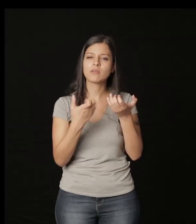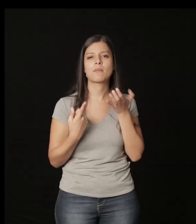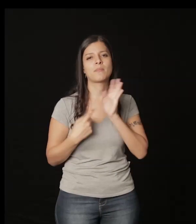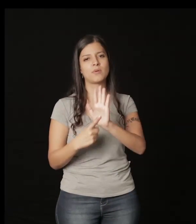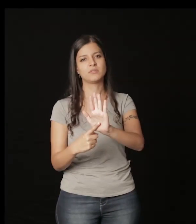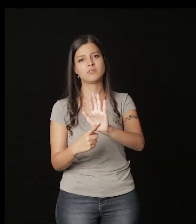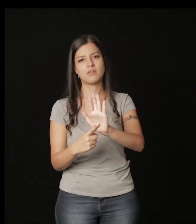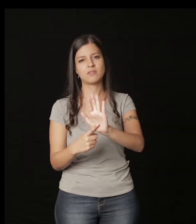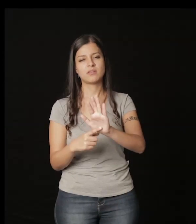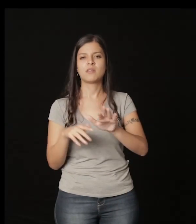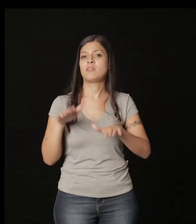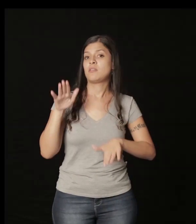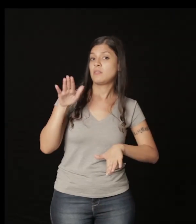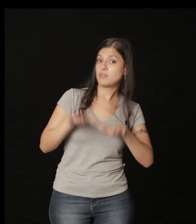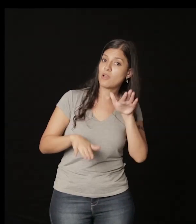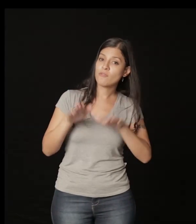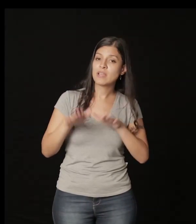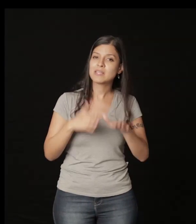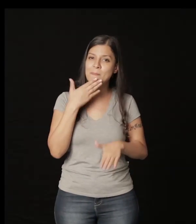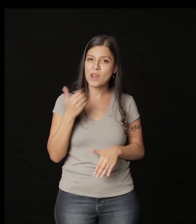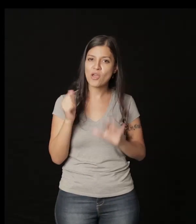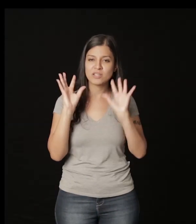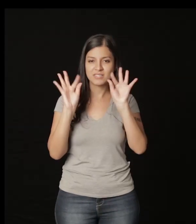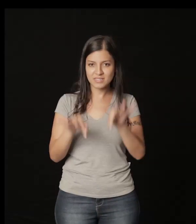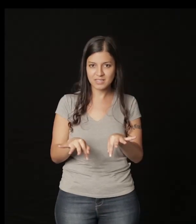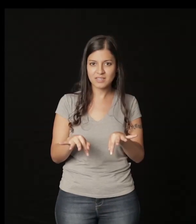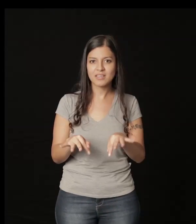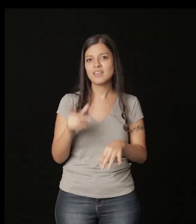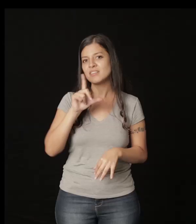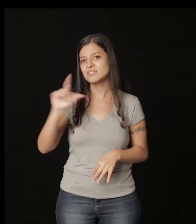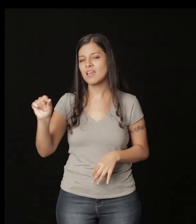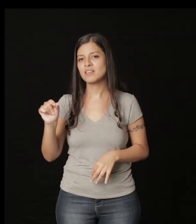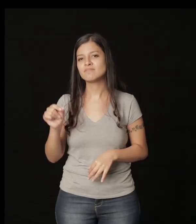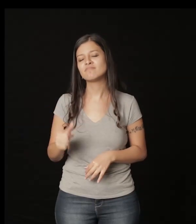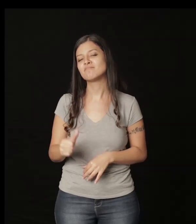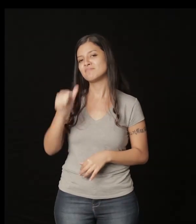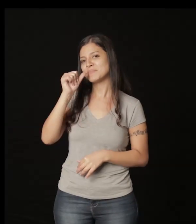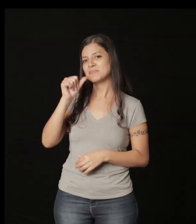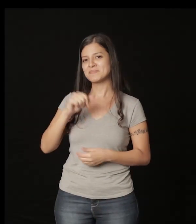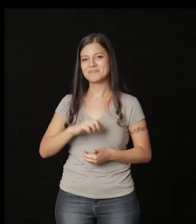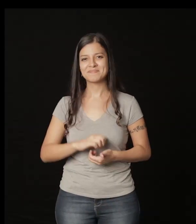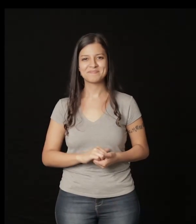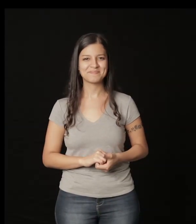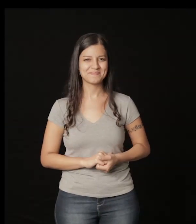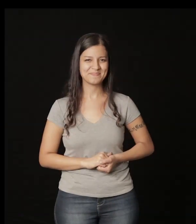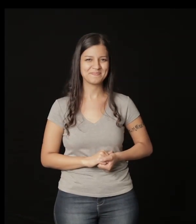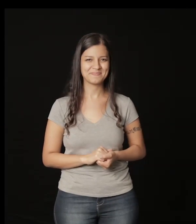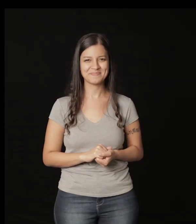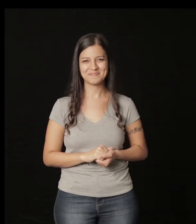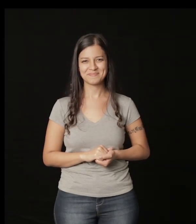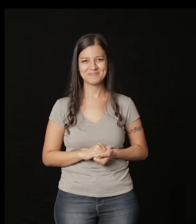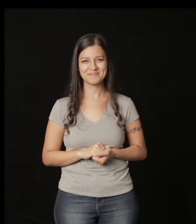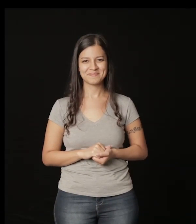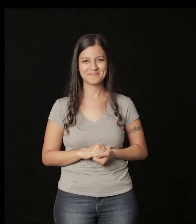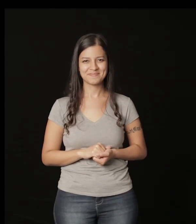to tackle. But maybe we should end there and go and have a drink.